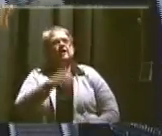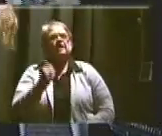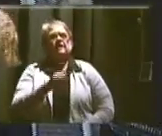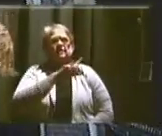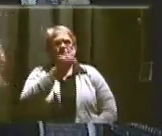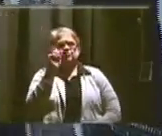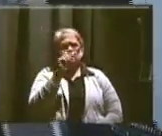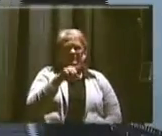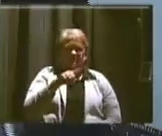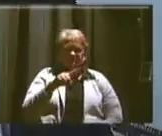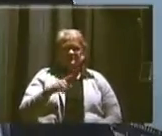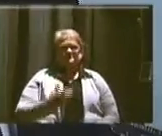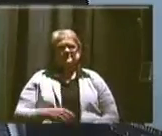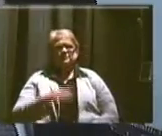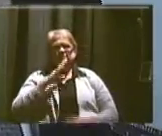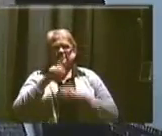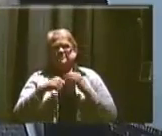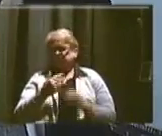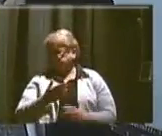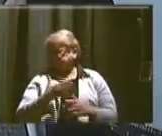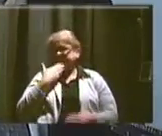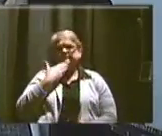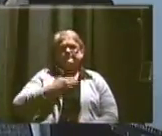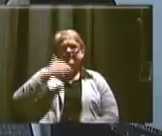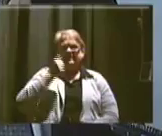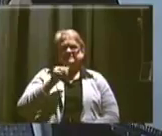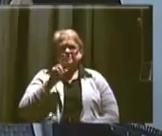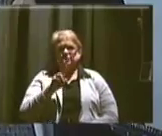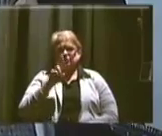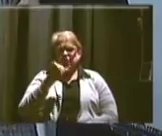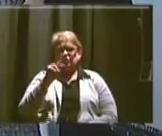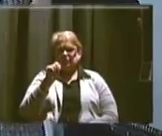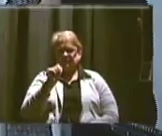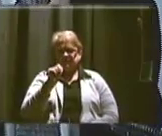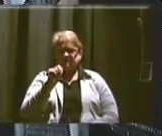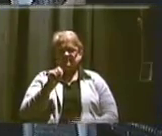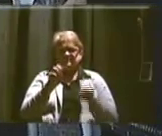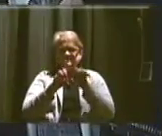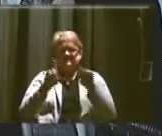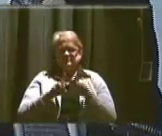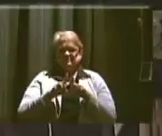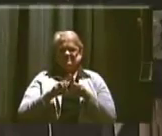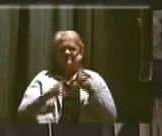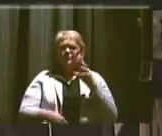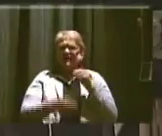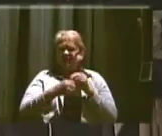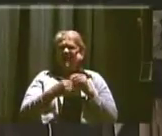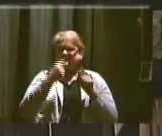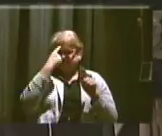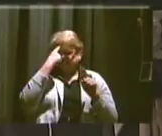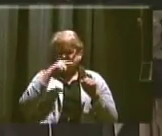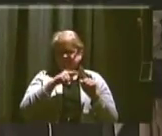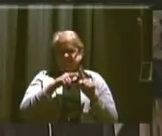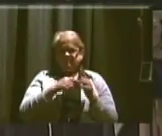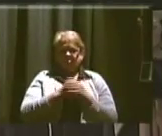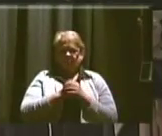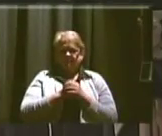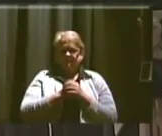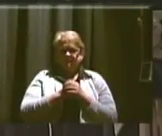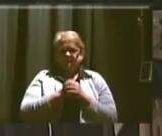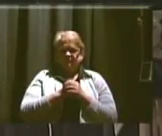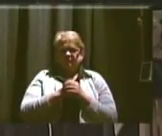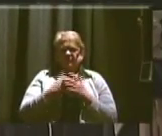urban district, and I just would want to add this into that measure of what we're coming up with